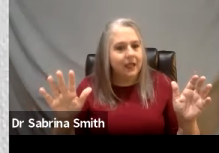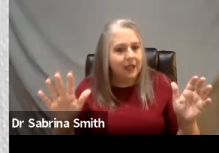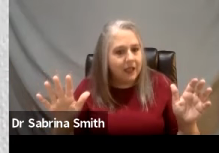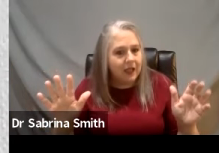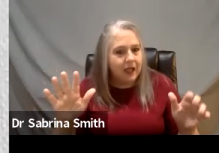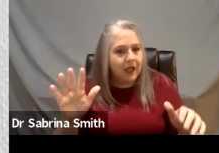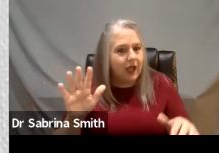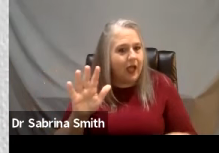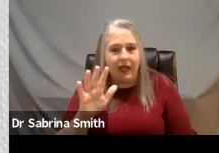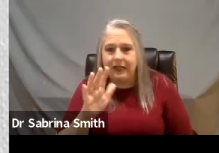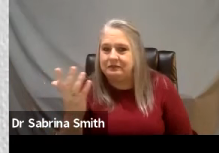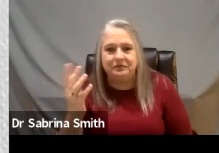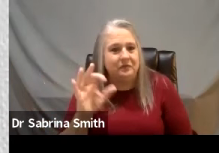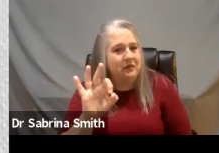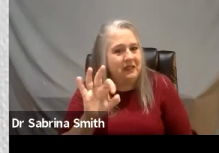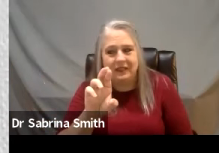like,